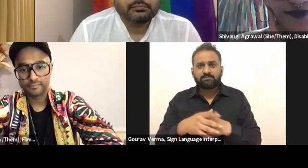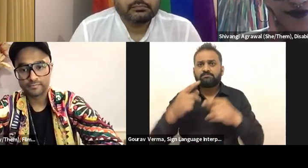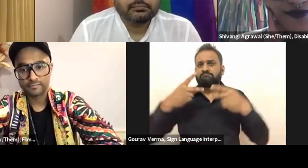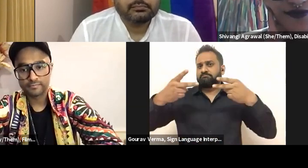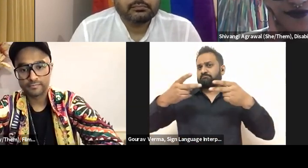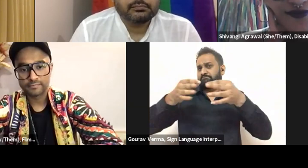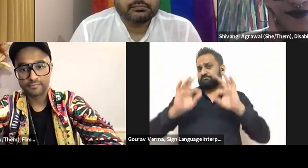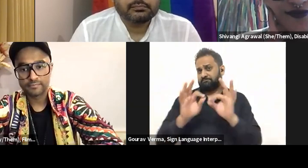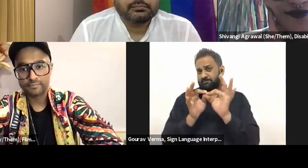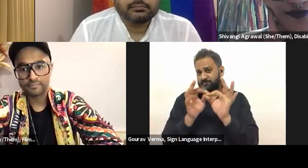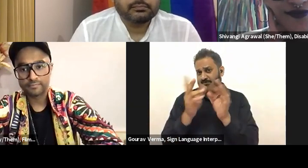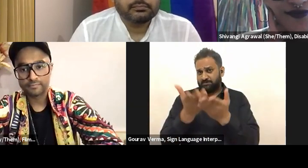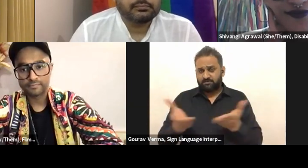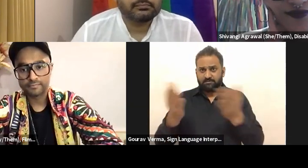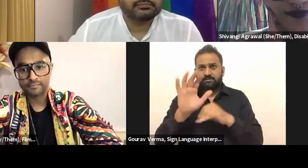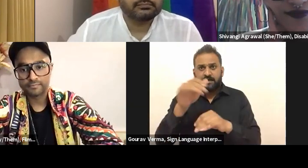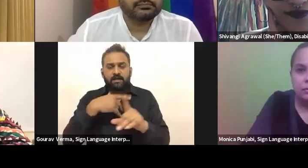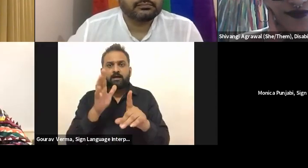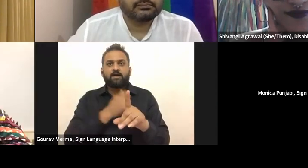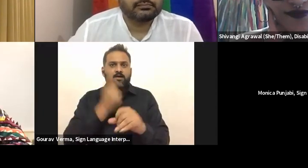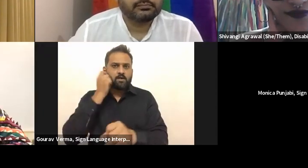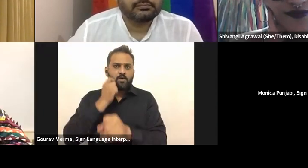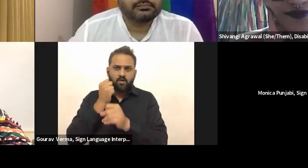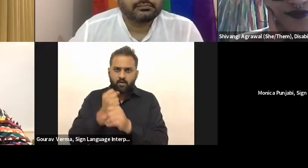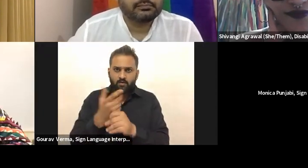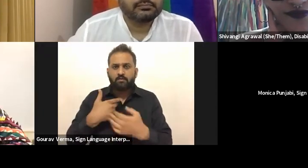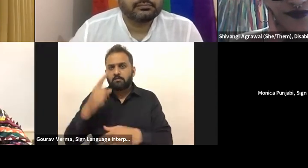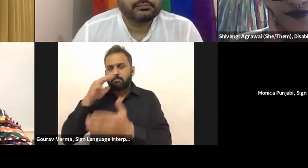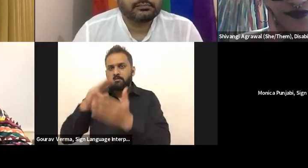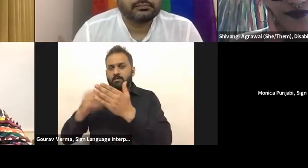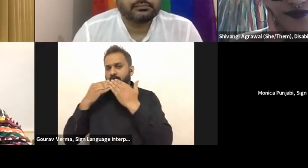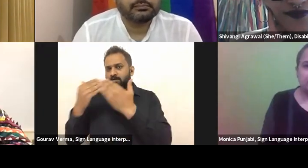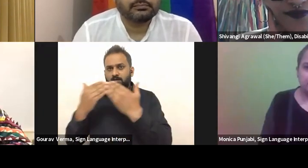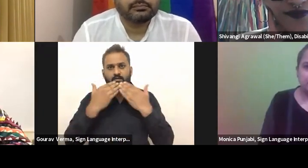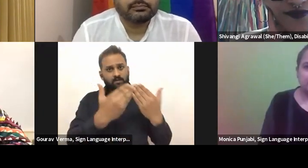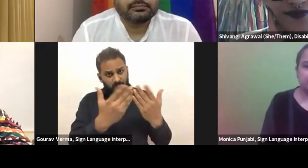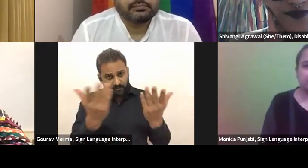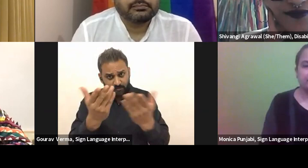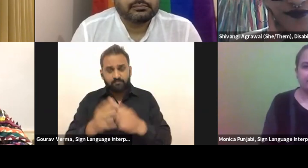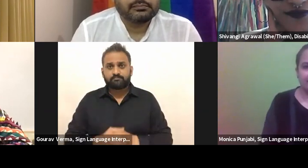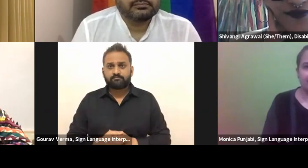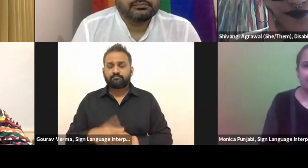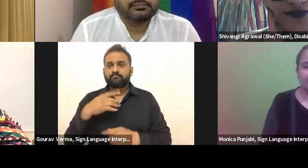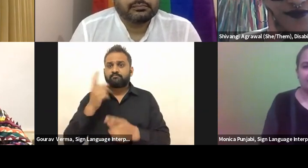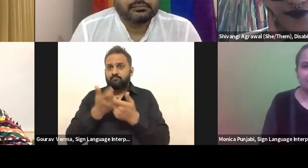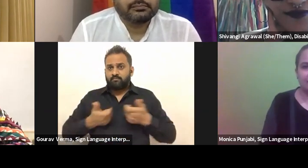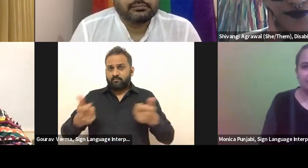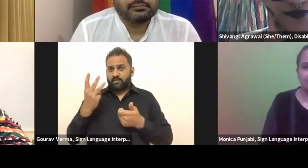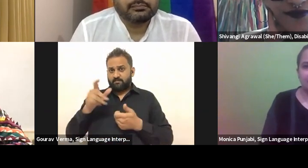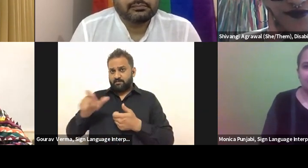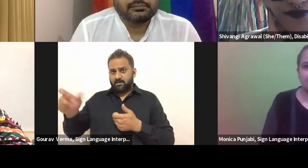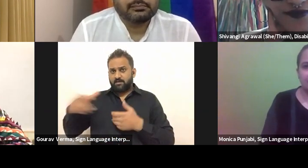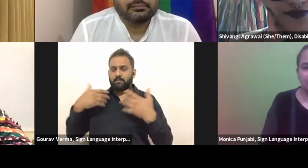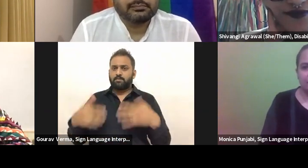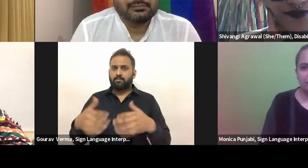again. I'm forgetting, I know it's Gaurav and Monica. Thank you. And to our three panelists, I bid you a fine